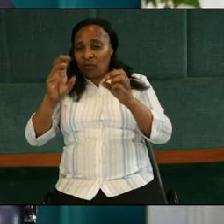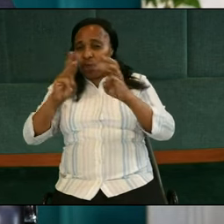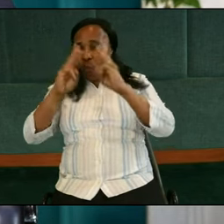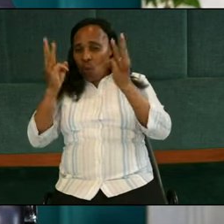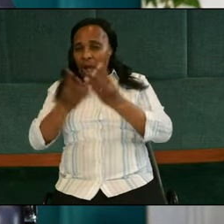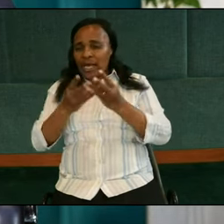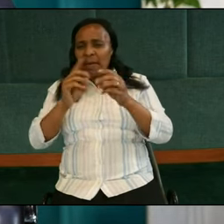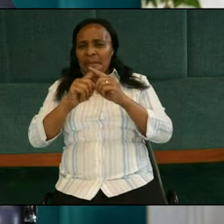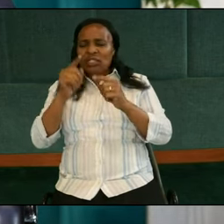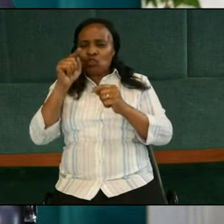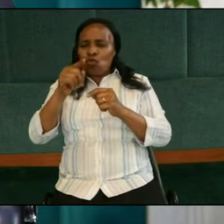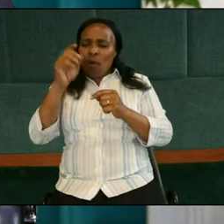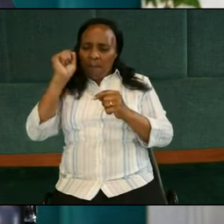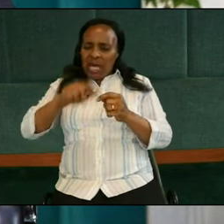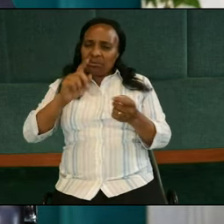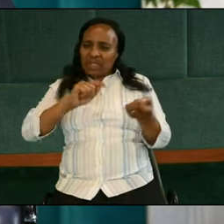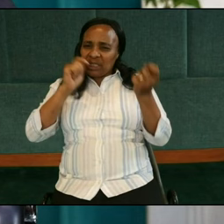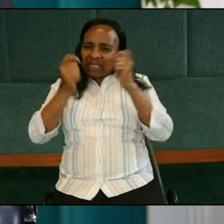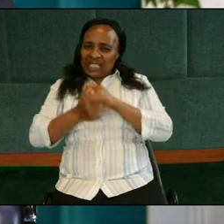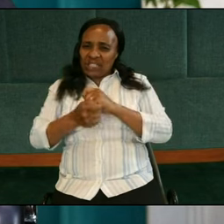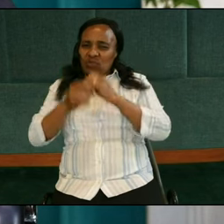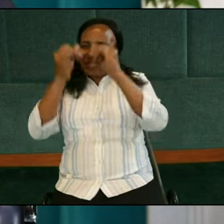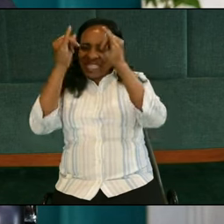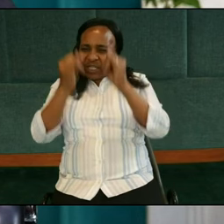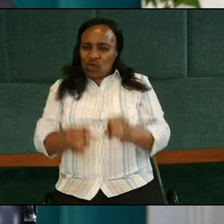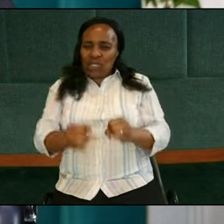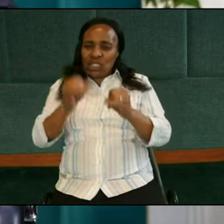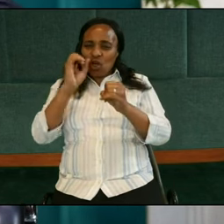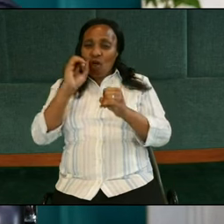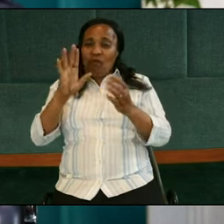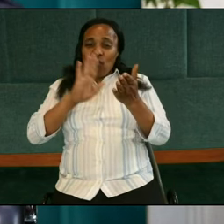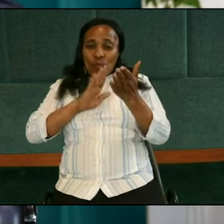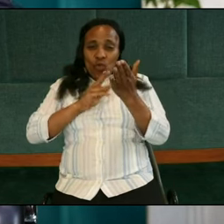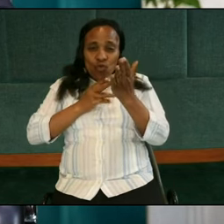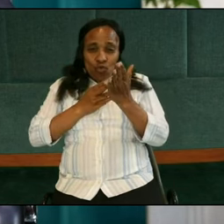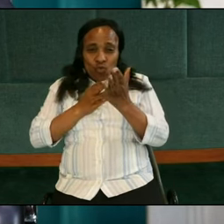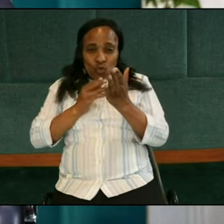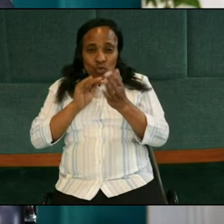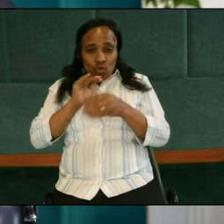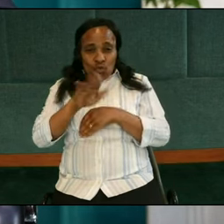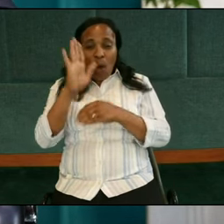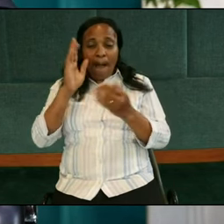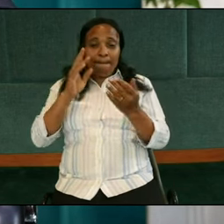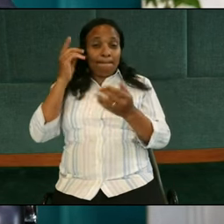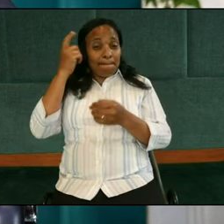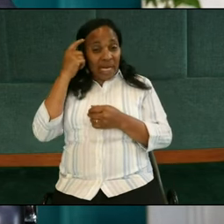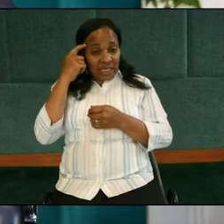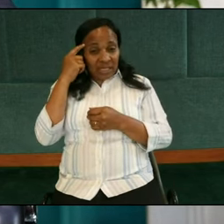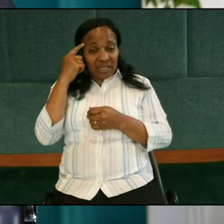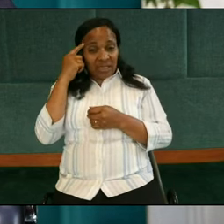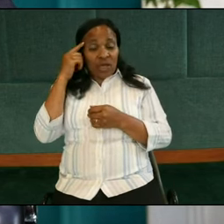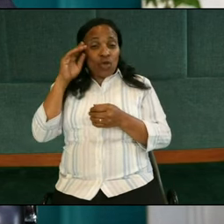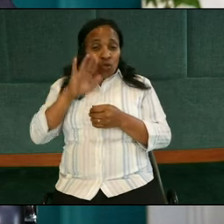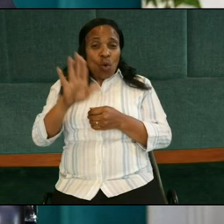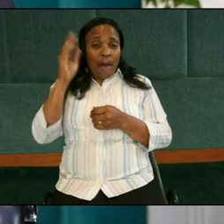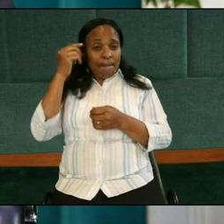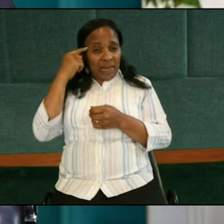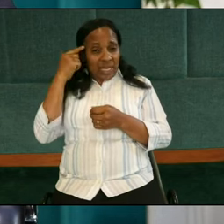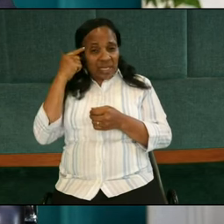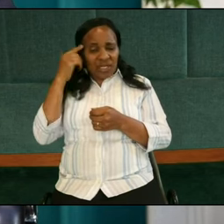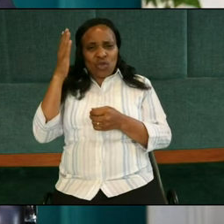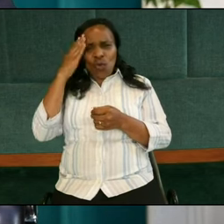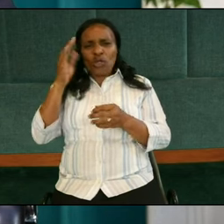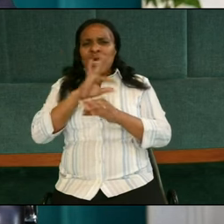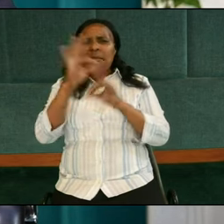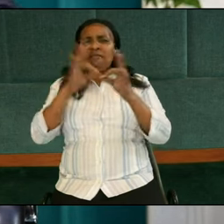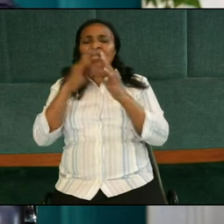ye transformed by the renewing of your mind. Mm-hmm. You know, by the renewing of your mind, that you may know the perfect,